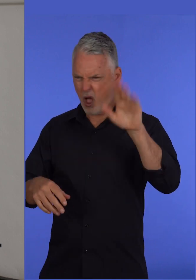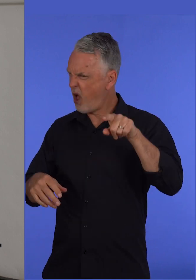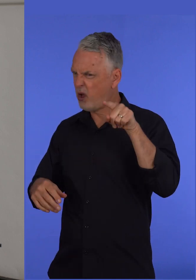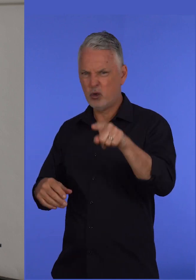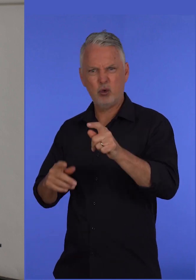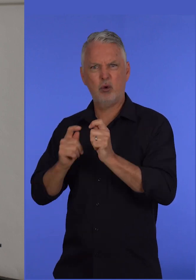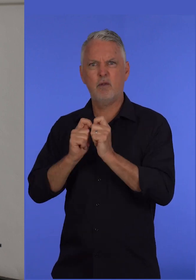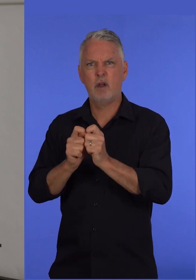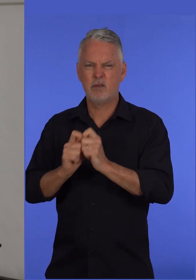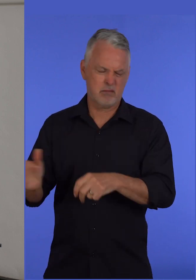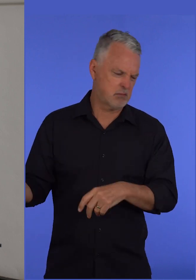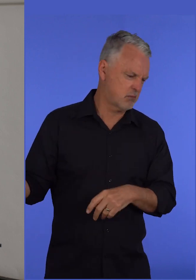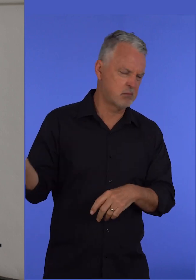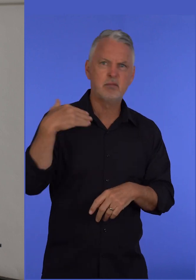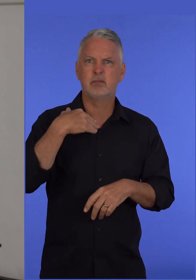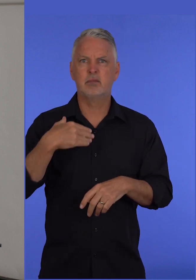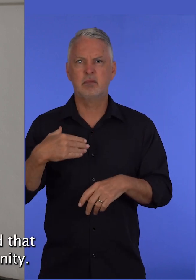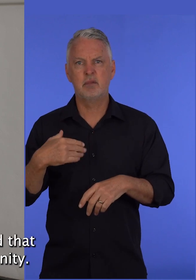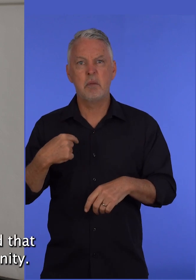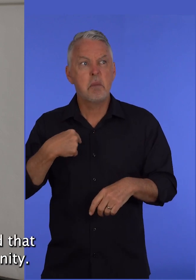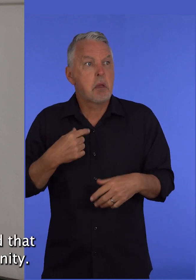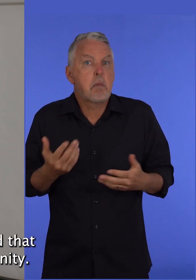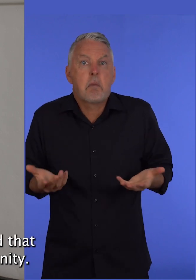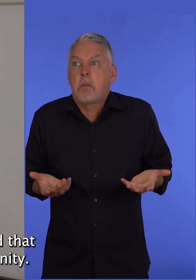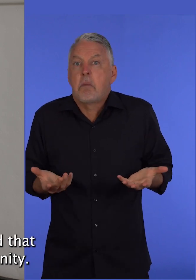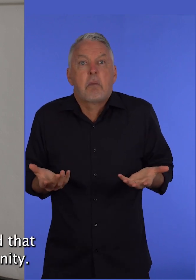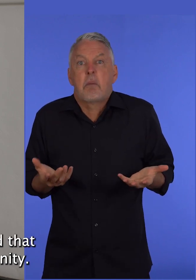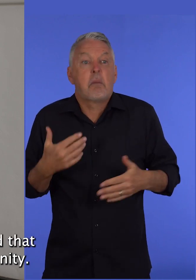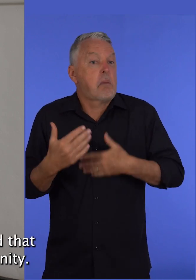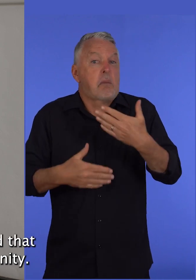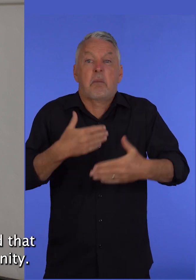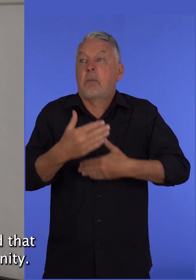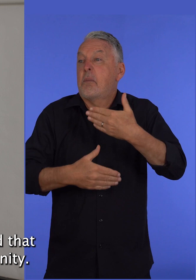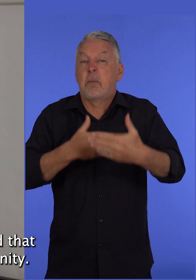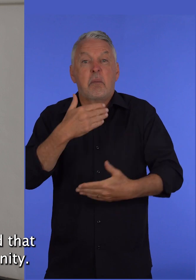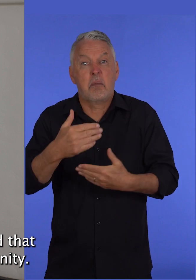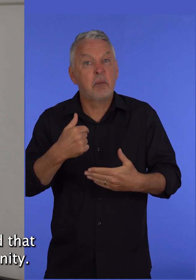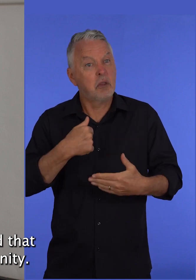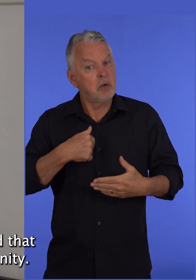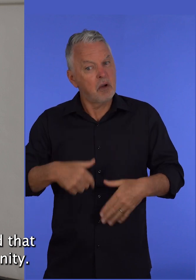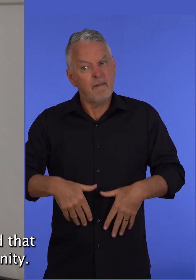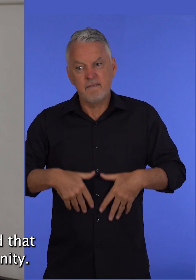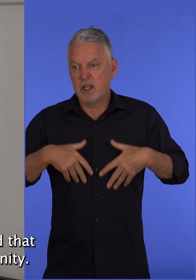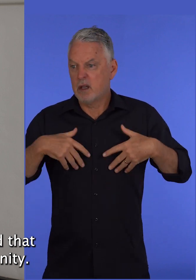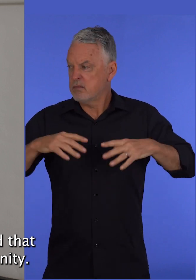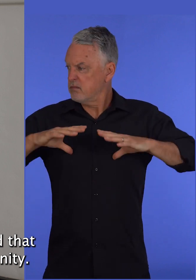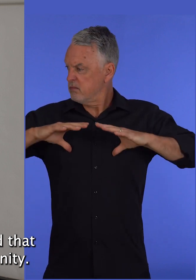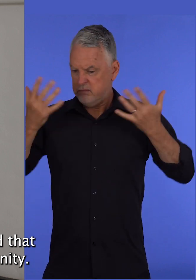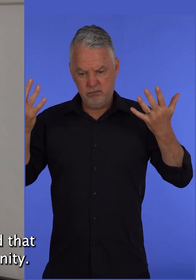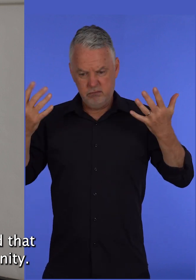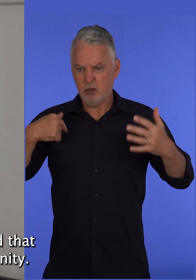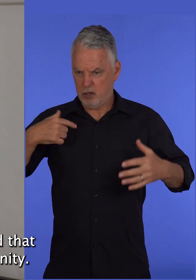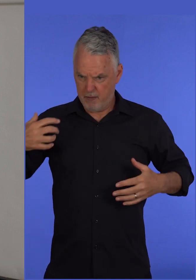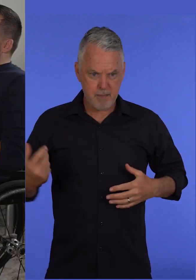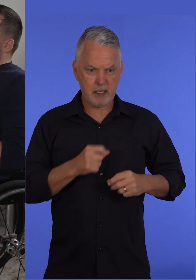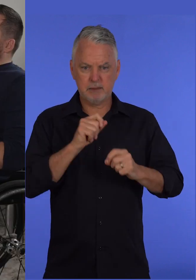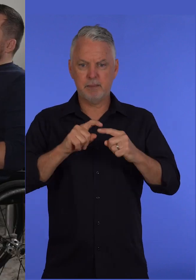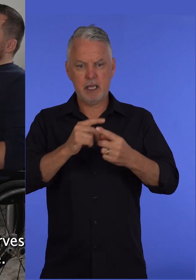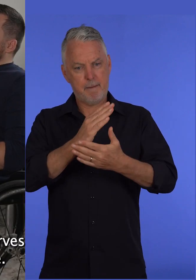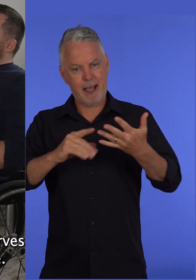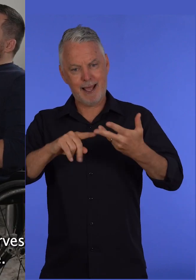I am valued in that space. So from then on, I understood that I needed to be in